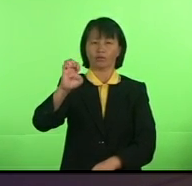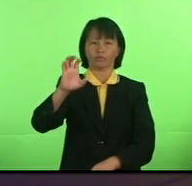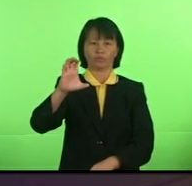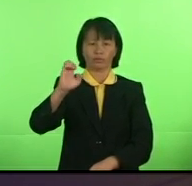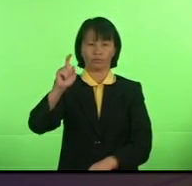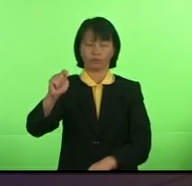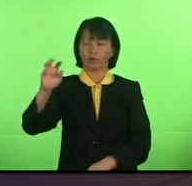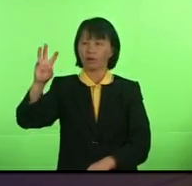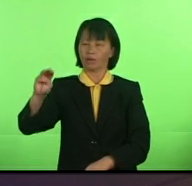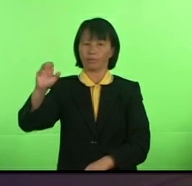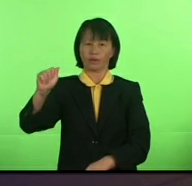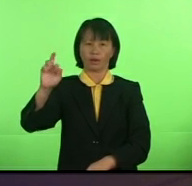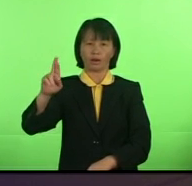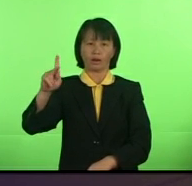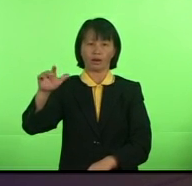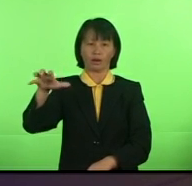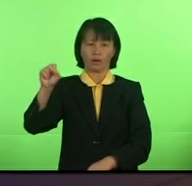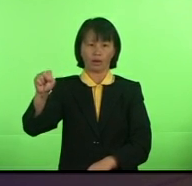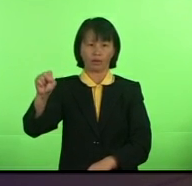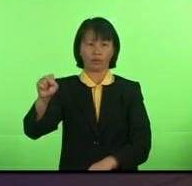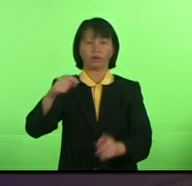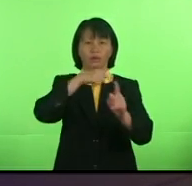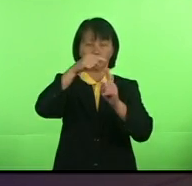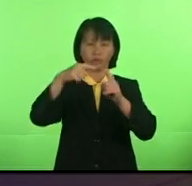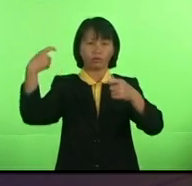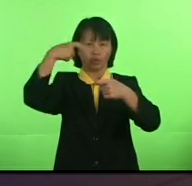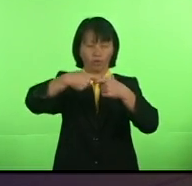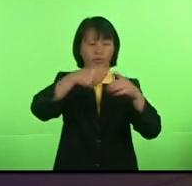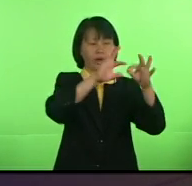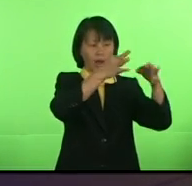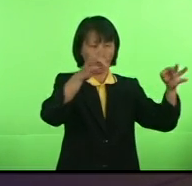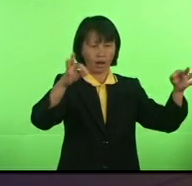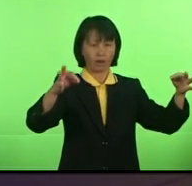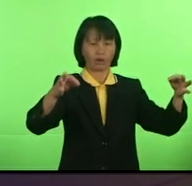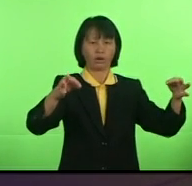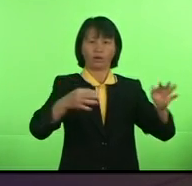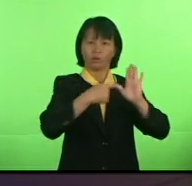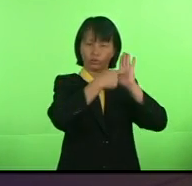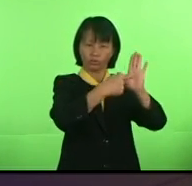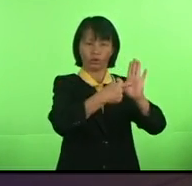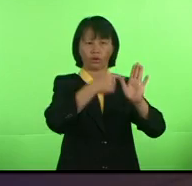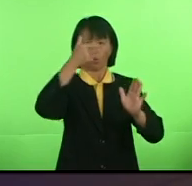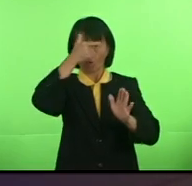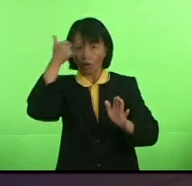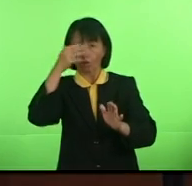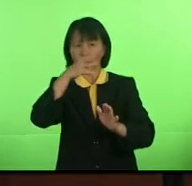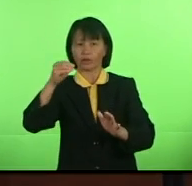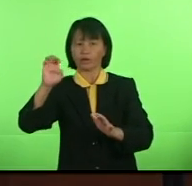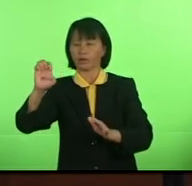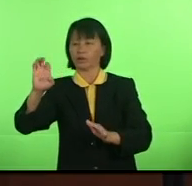and effect markers. So these markers connect sentences which show cause and